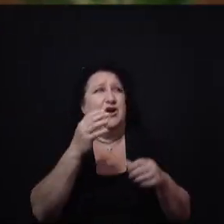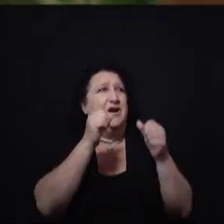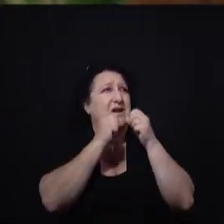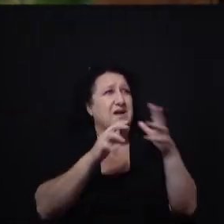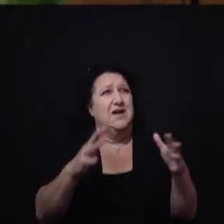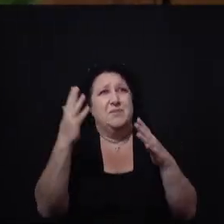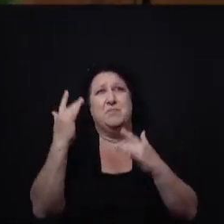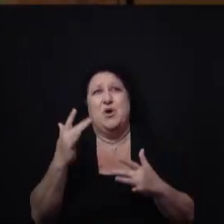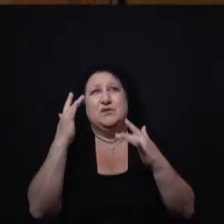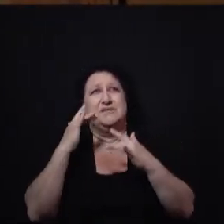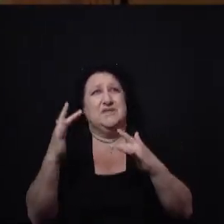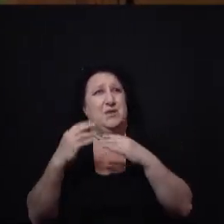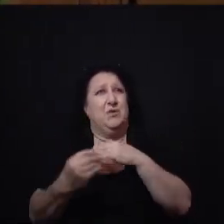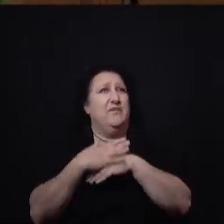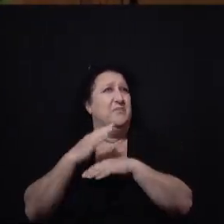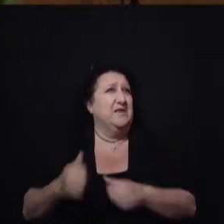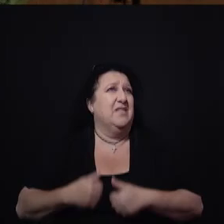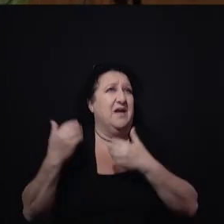happening right now, but..."